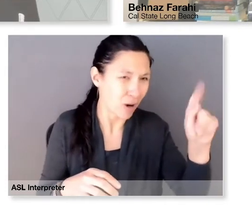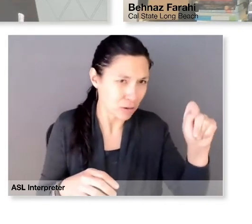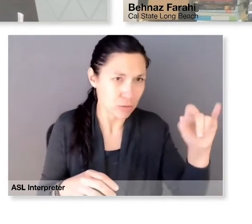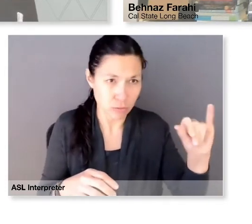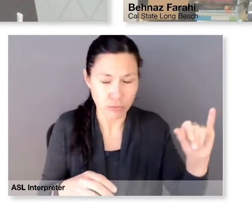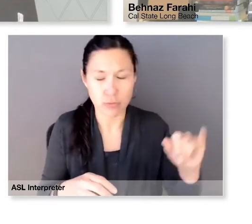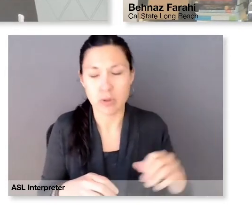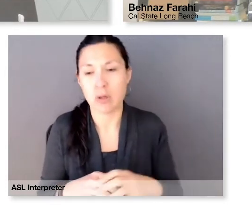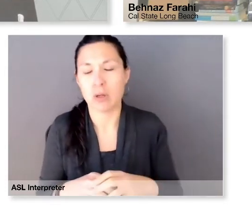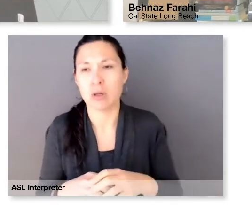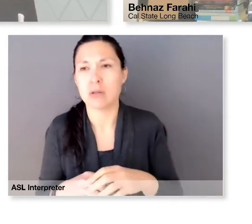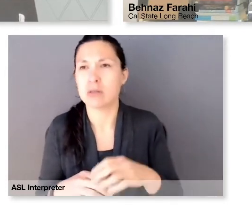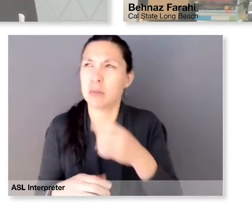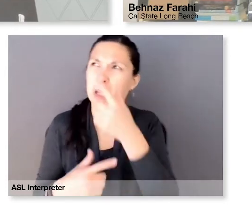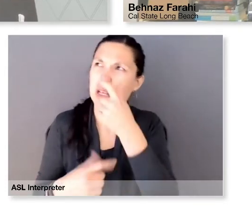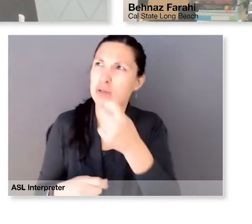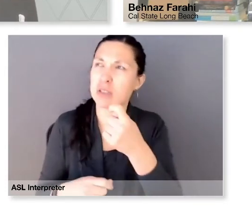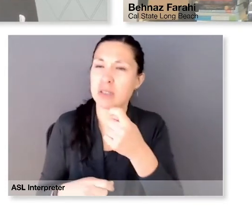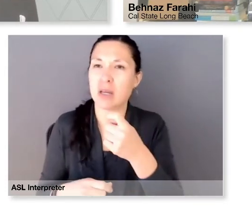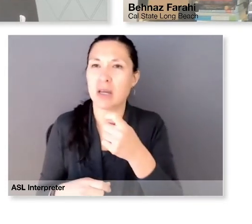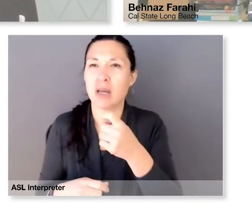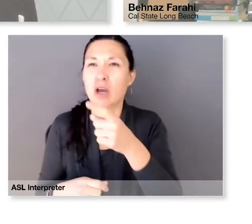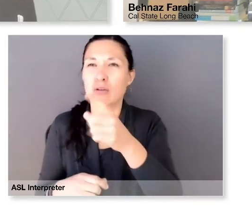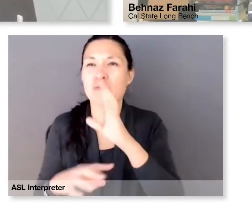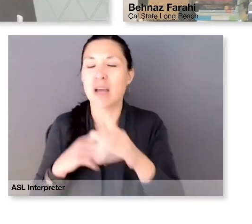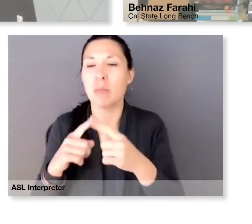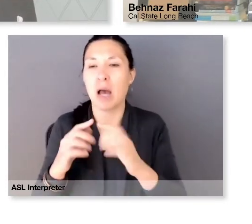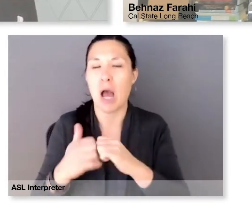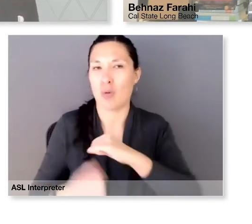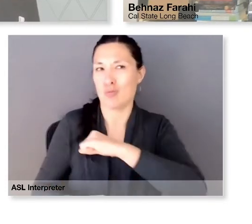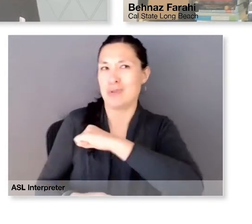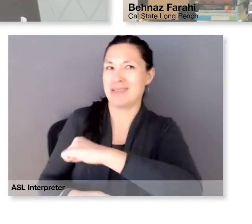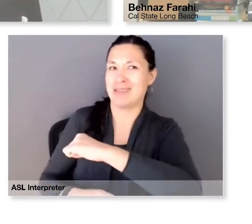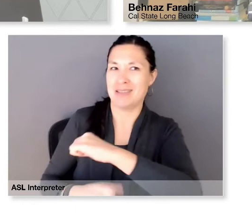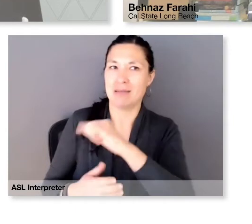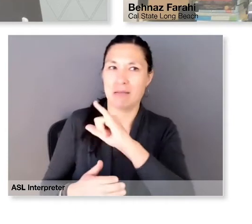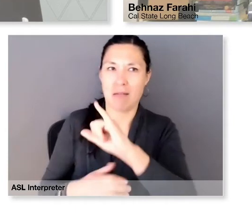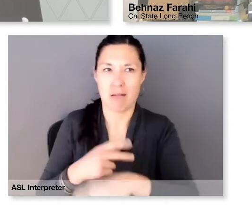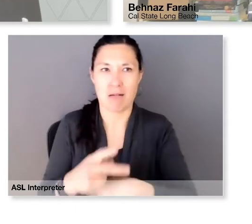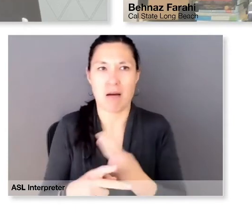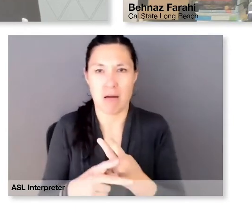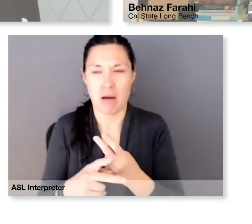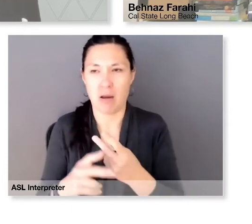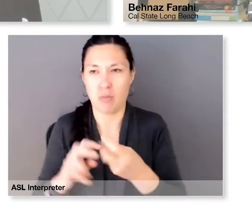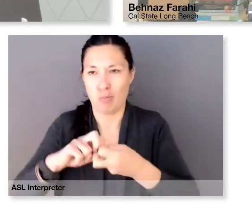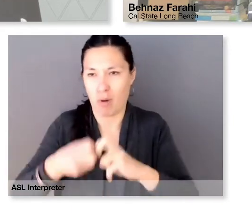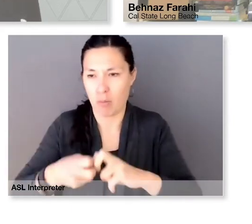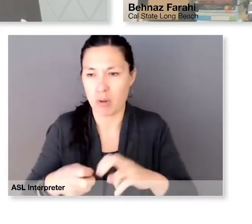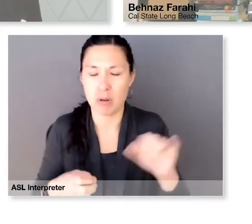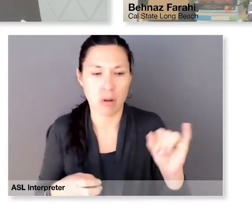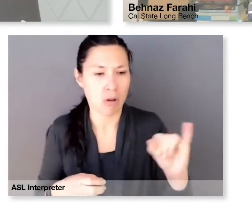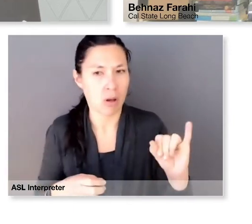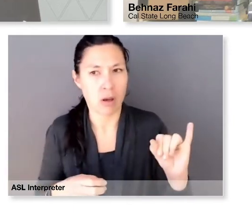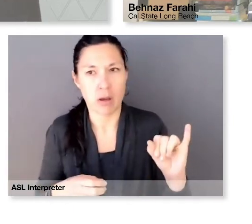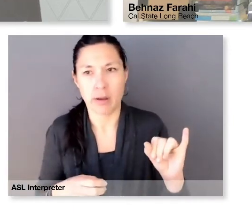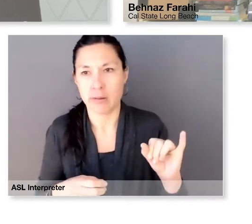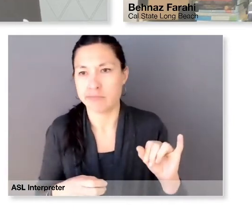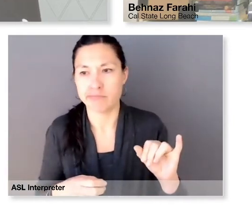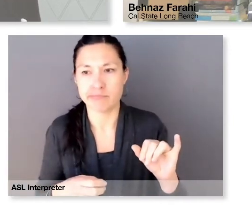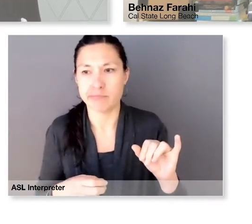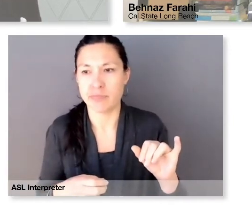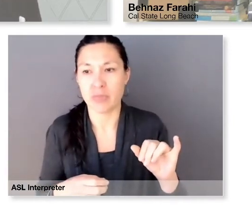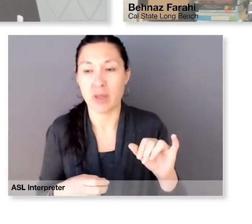about resistive strategies against these kind of issues, whether it's a kind of objectifying